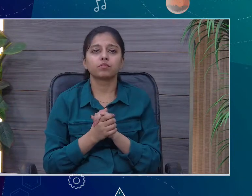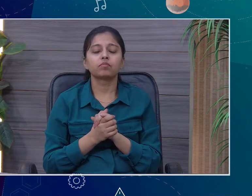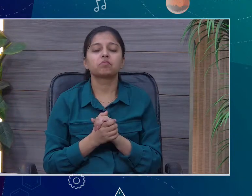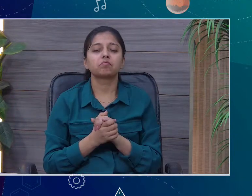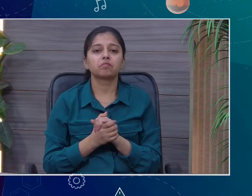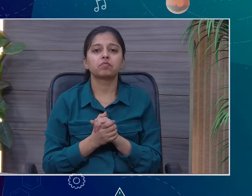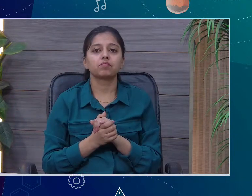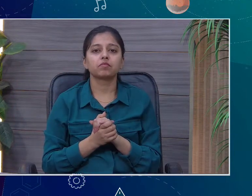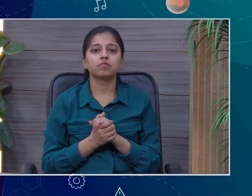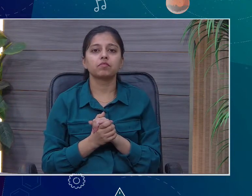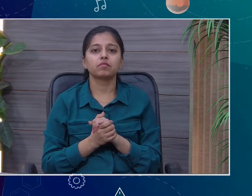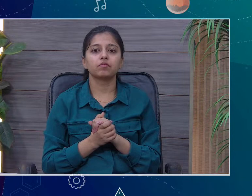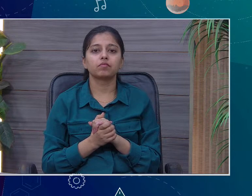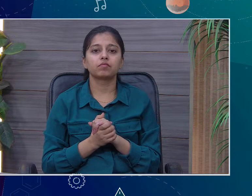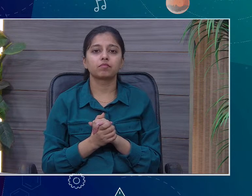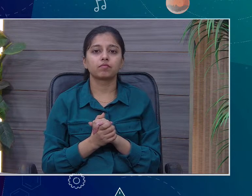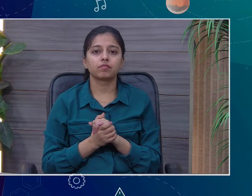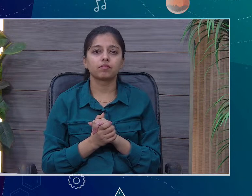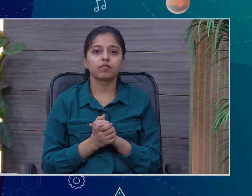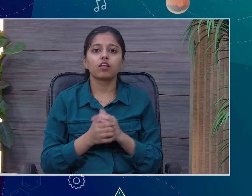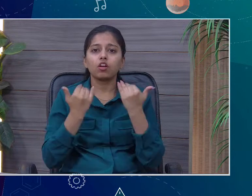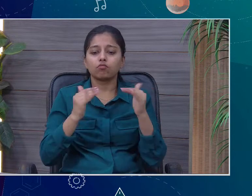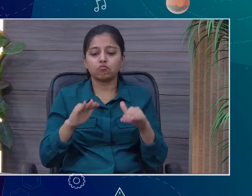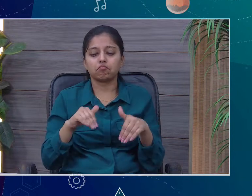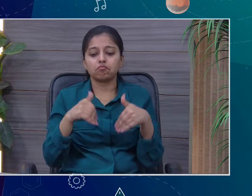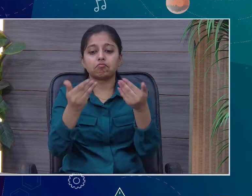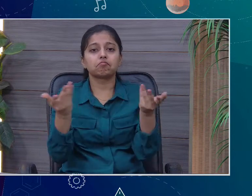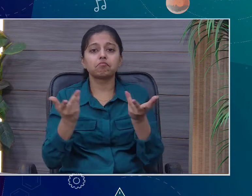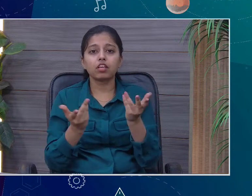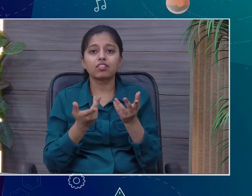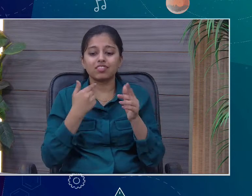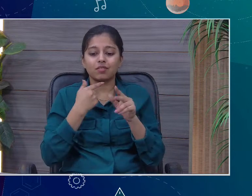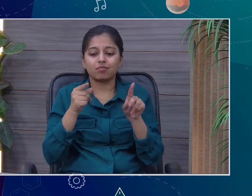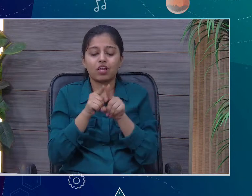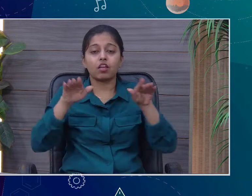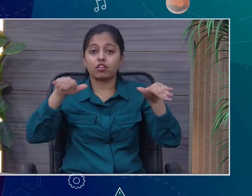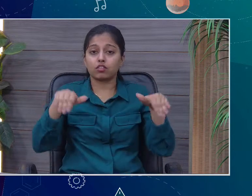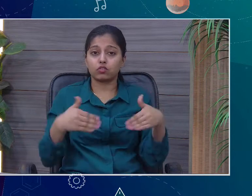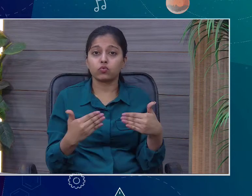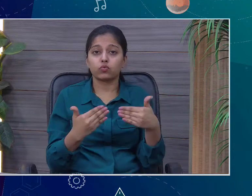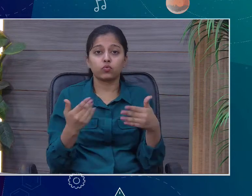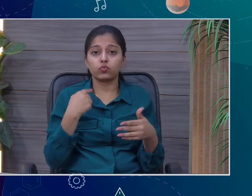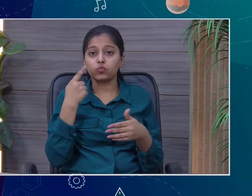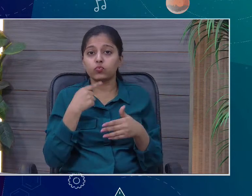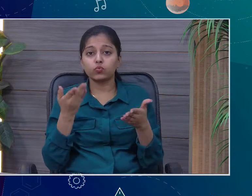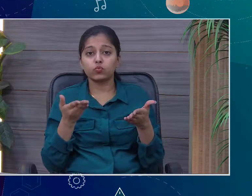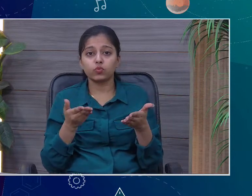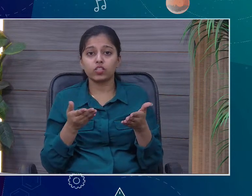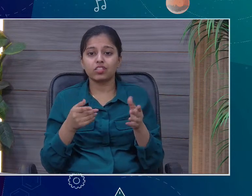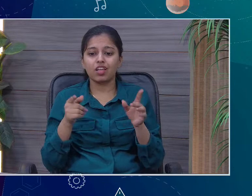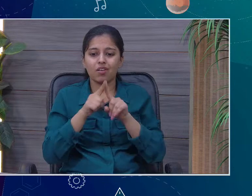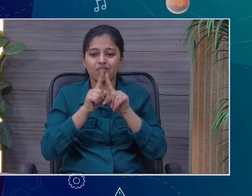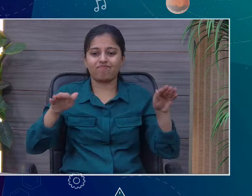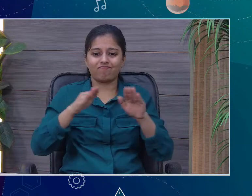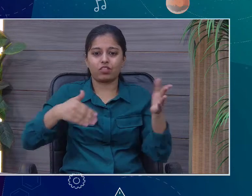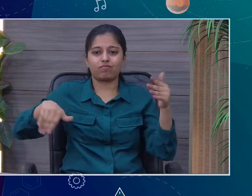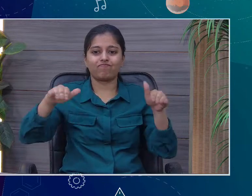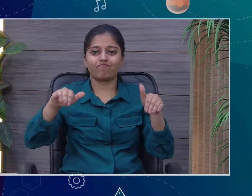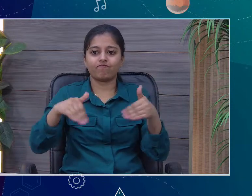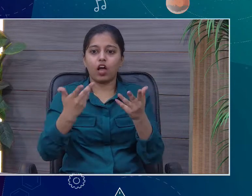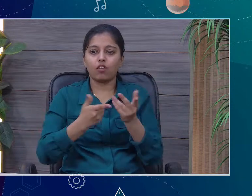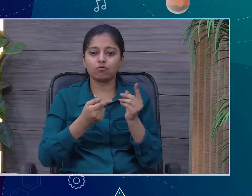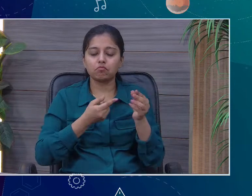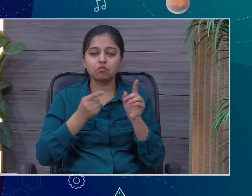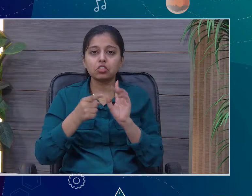ma'am. So after this we will introduce this to the children. And how can